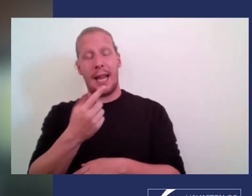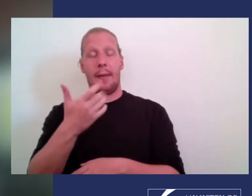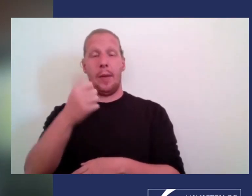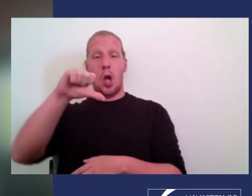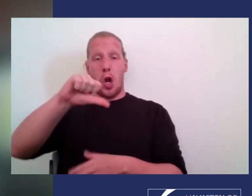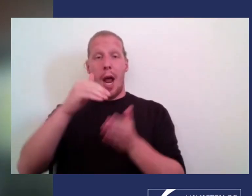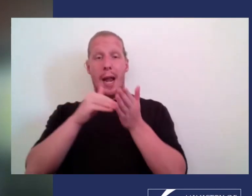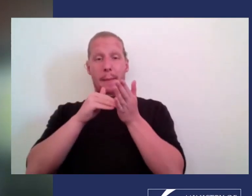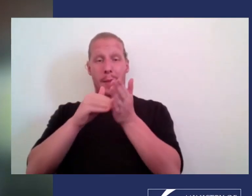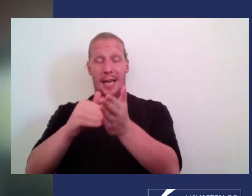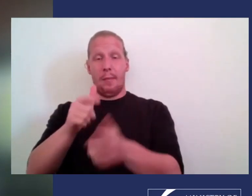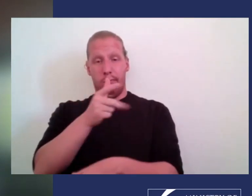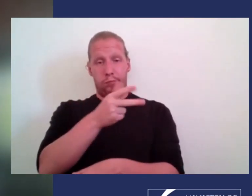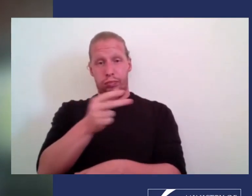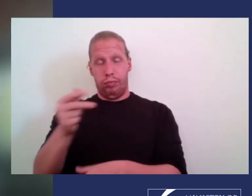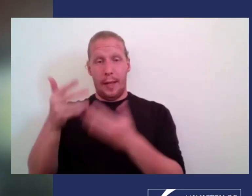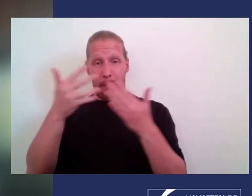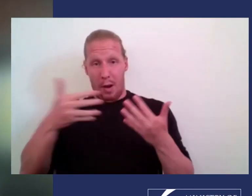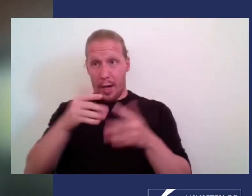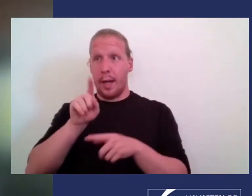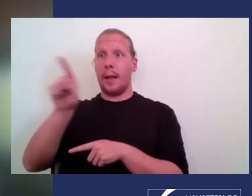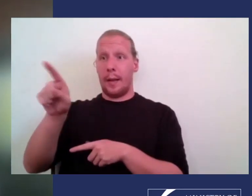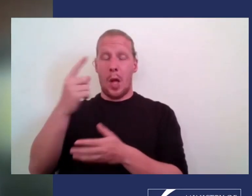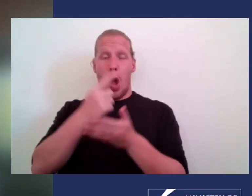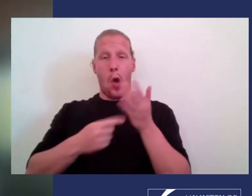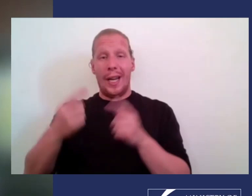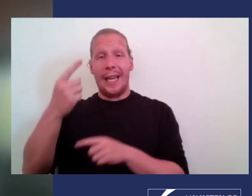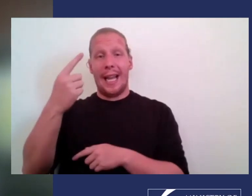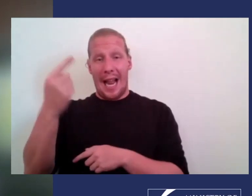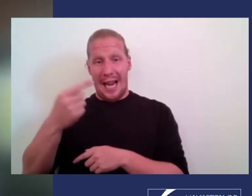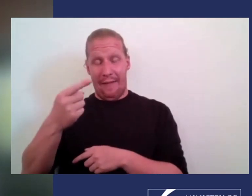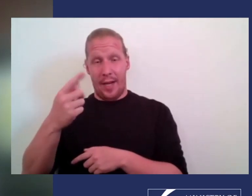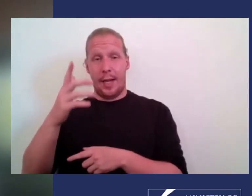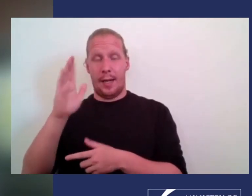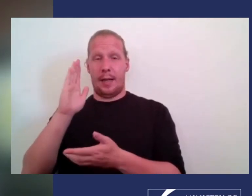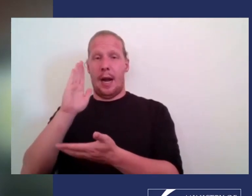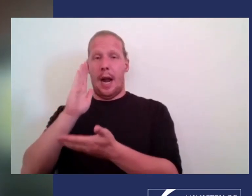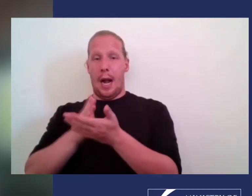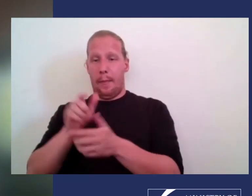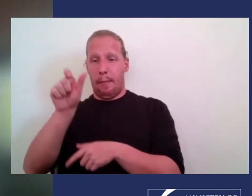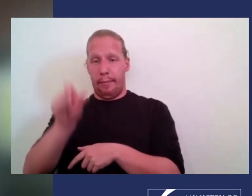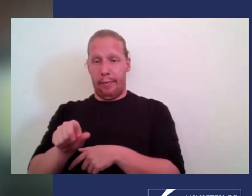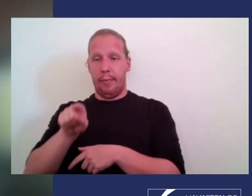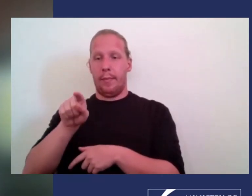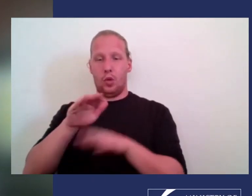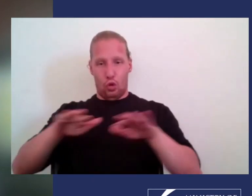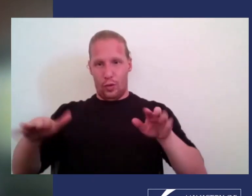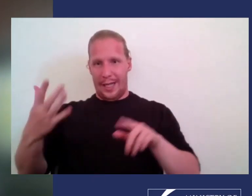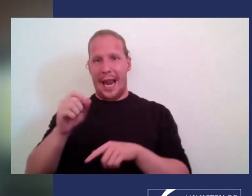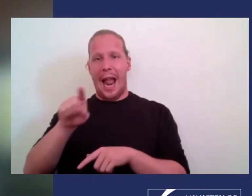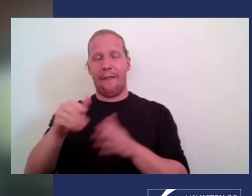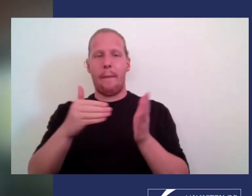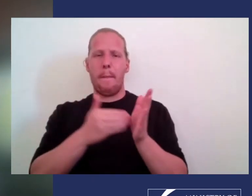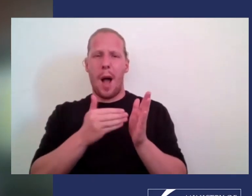have been reported of myocarditis. And those children actually have mild to moderate illness,